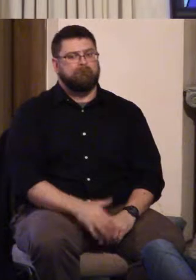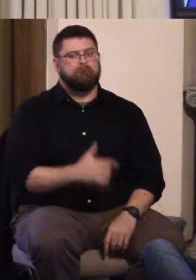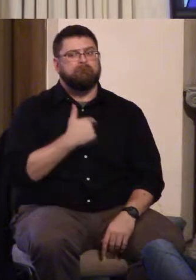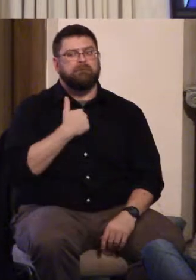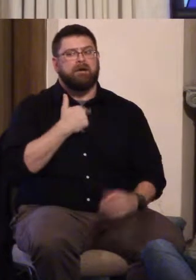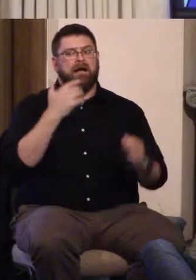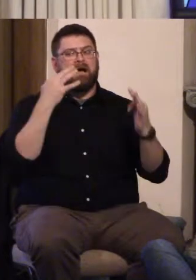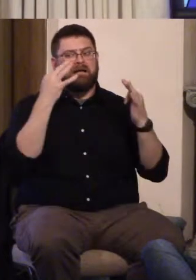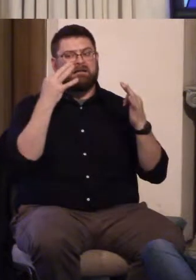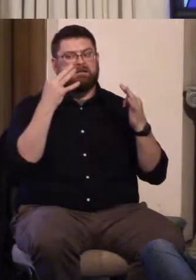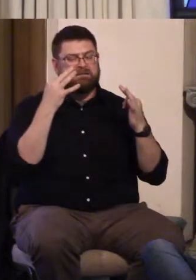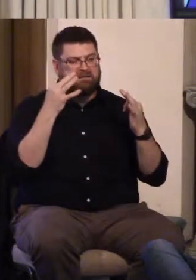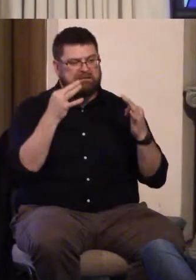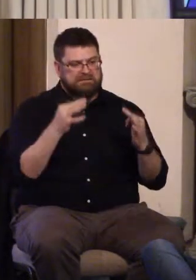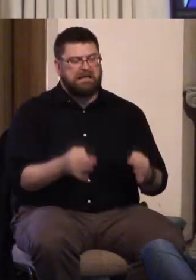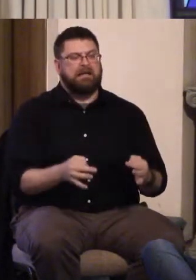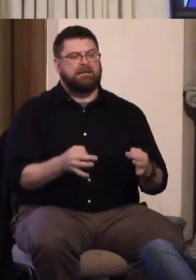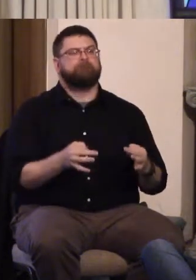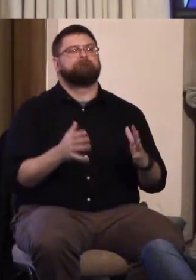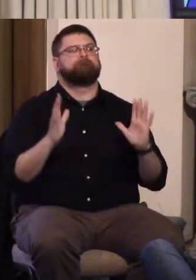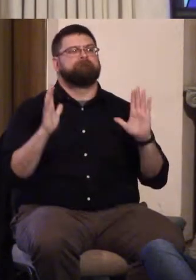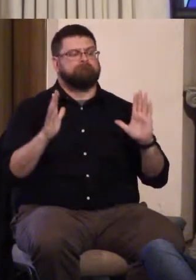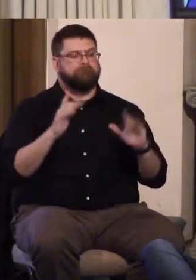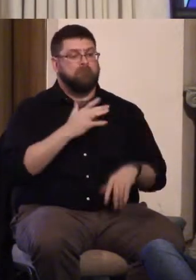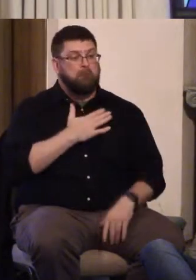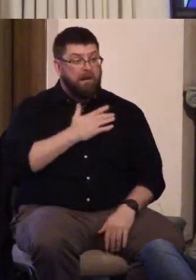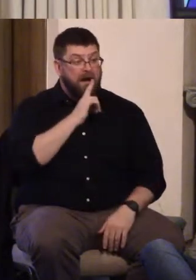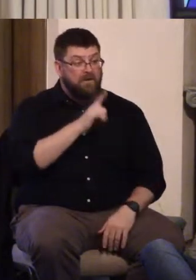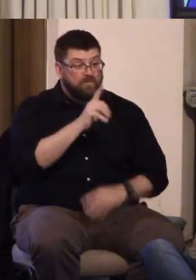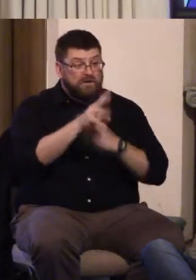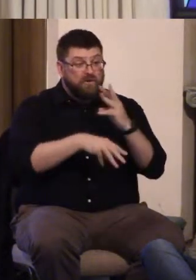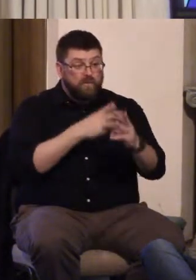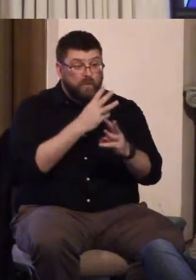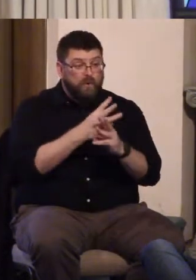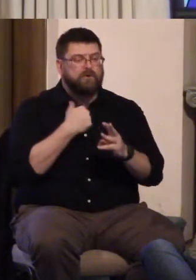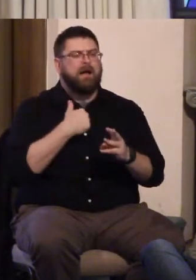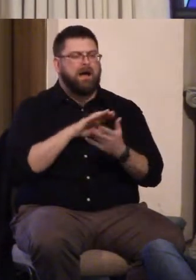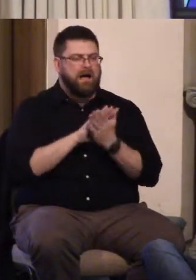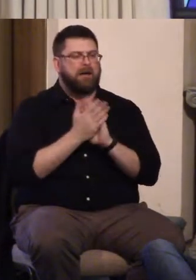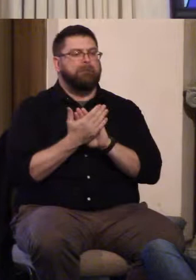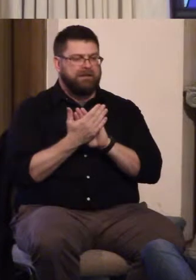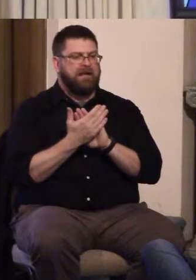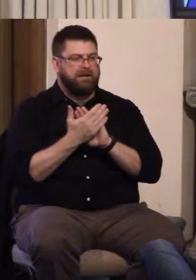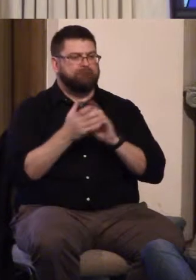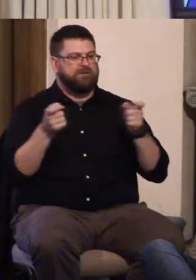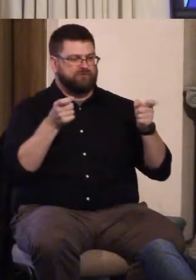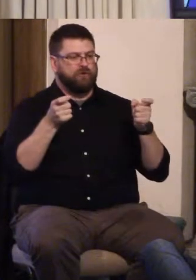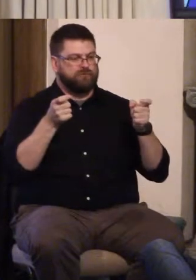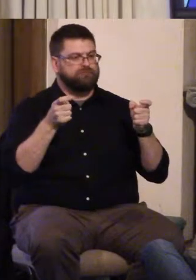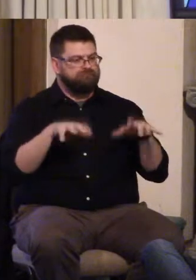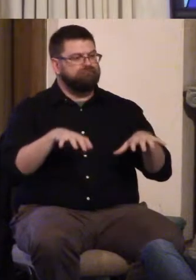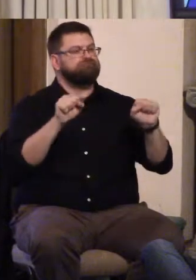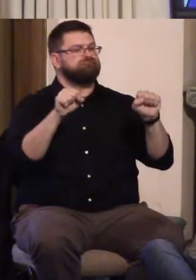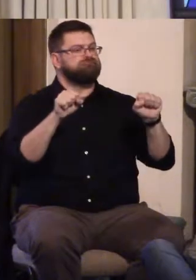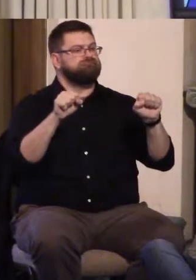And I decided that I was going to be in charge of my reality, hence the magic wand.